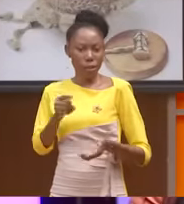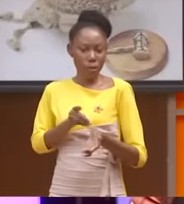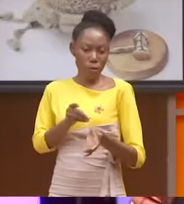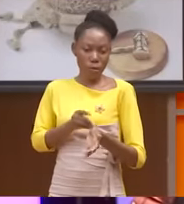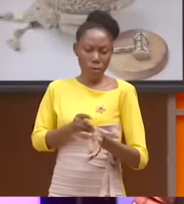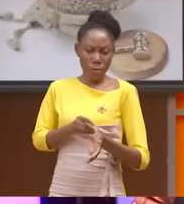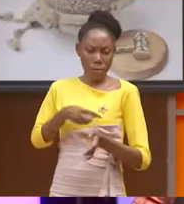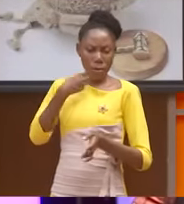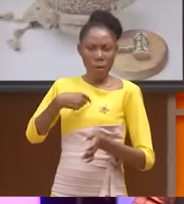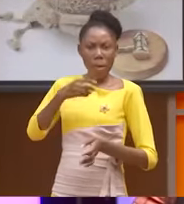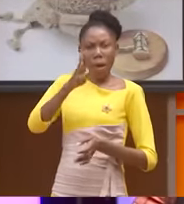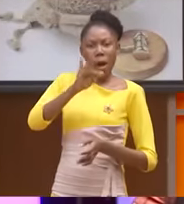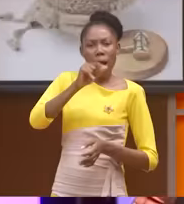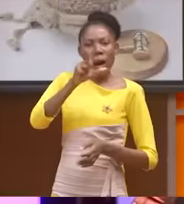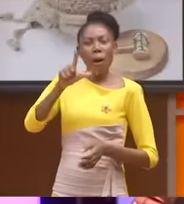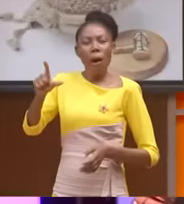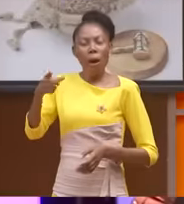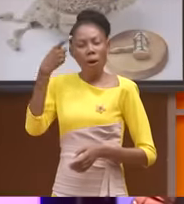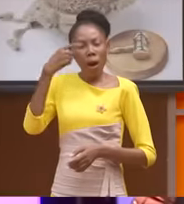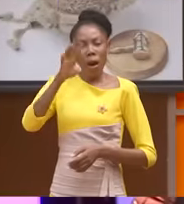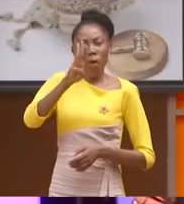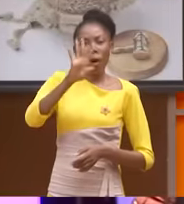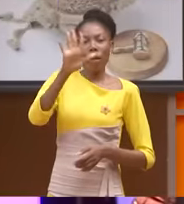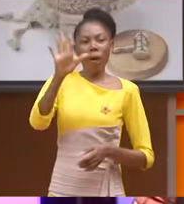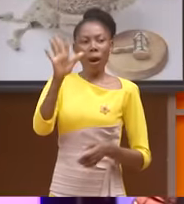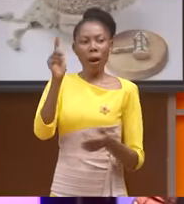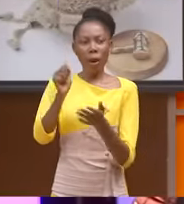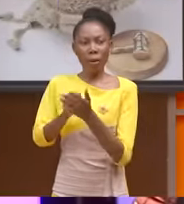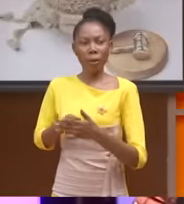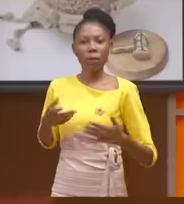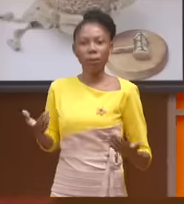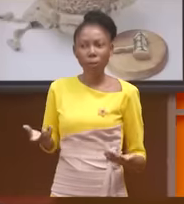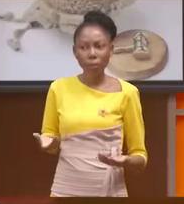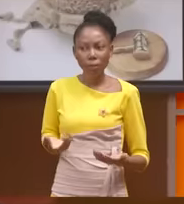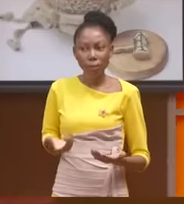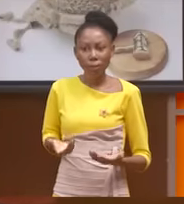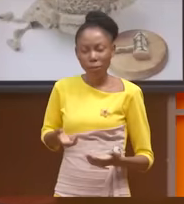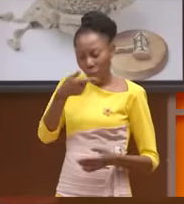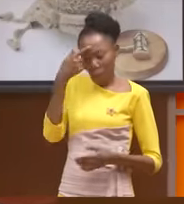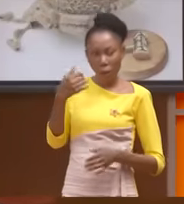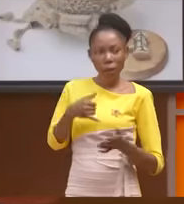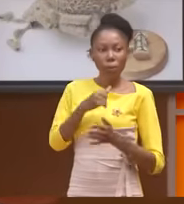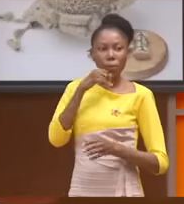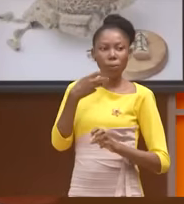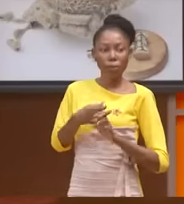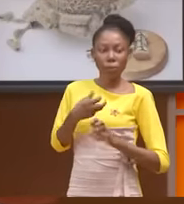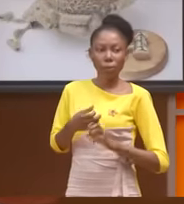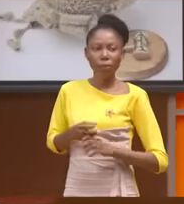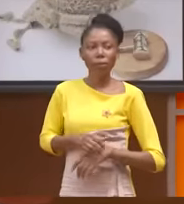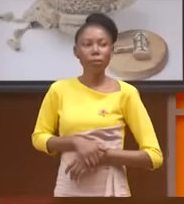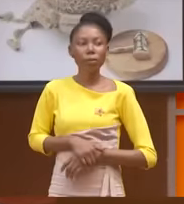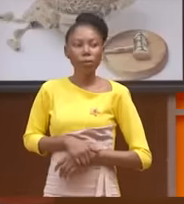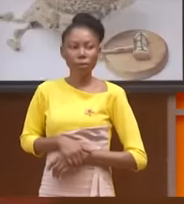45,000. So I had to stop going there because I know it's going to be another challenge to relate that amount again. You see the way that's going to be.